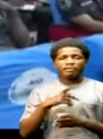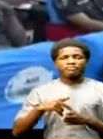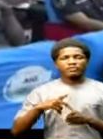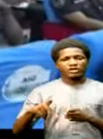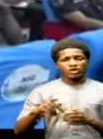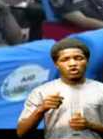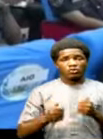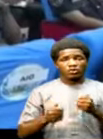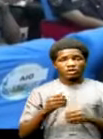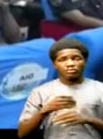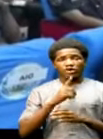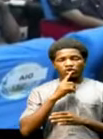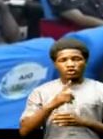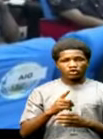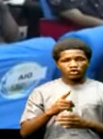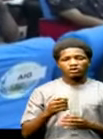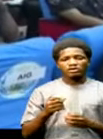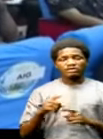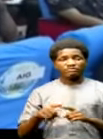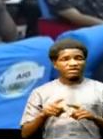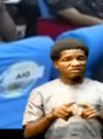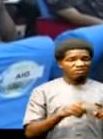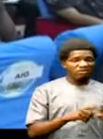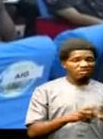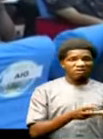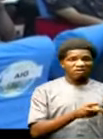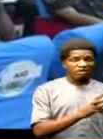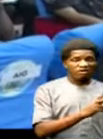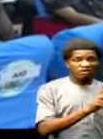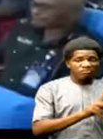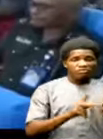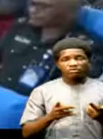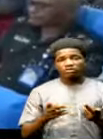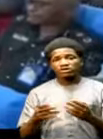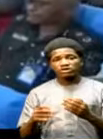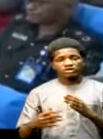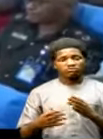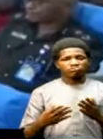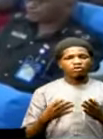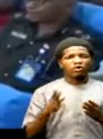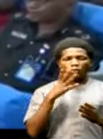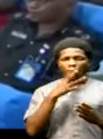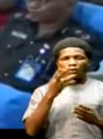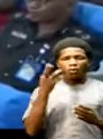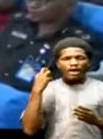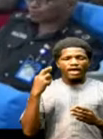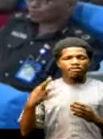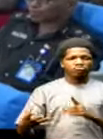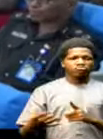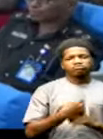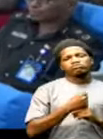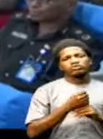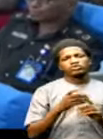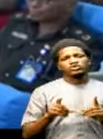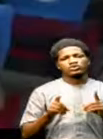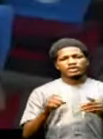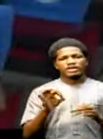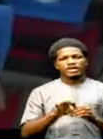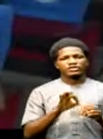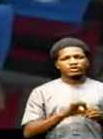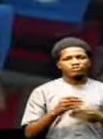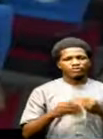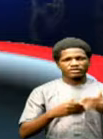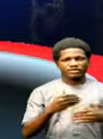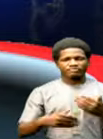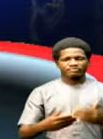the containment of the pockets of election security breaches across the country during the electioneering process.